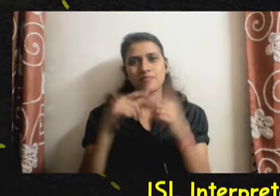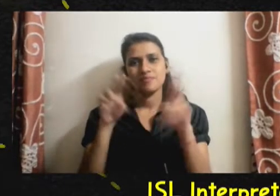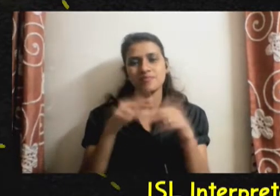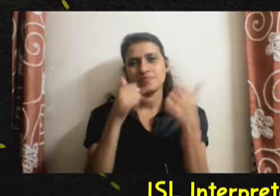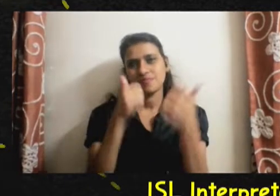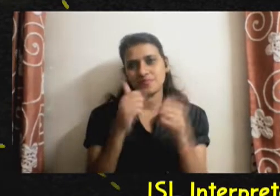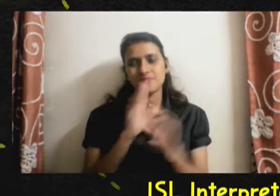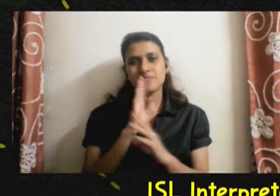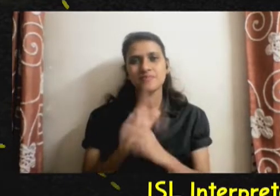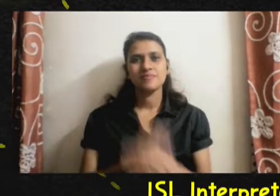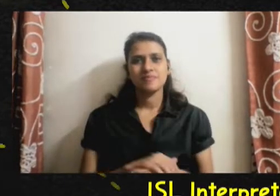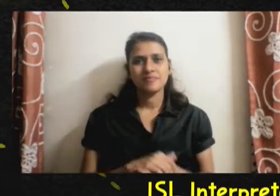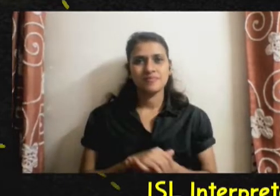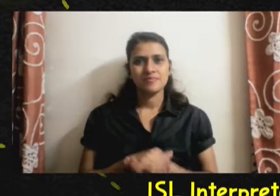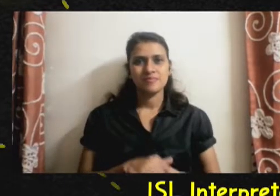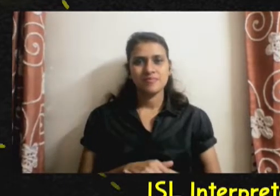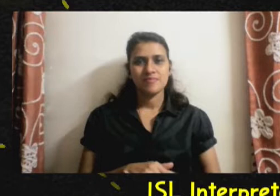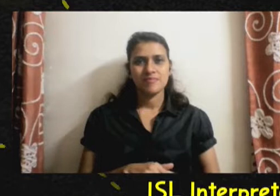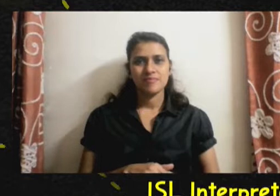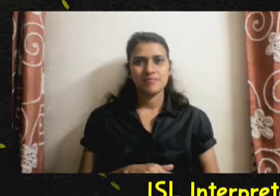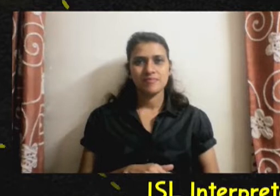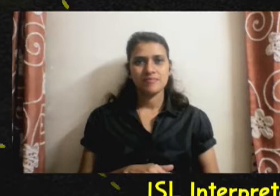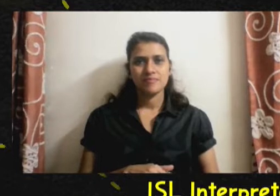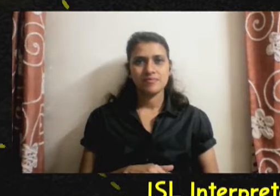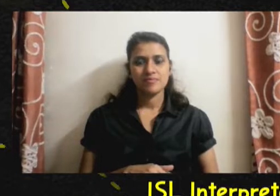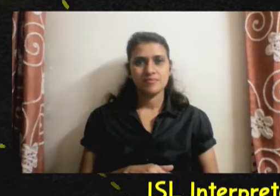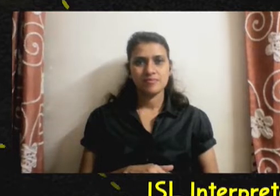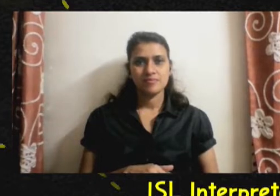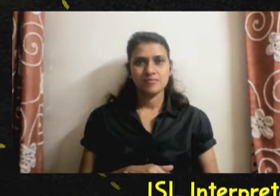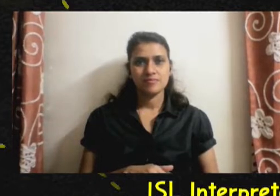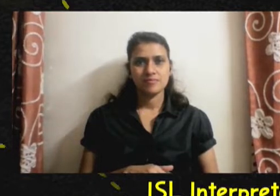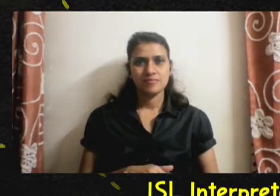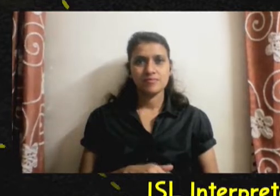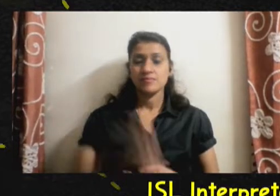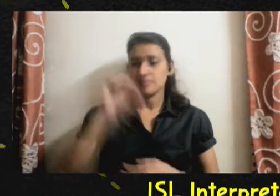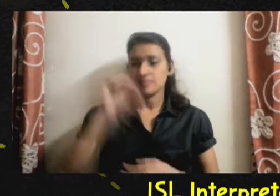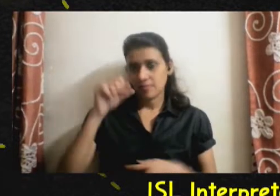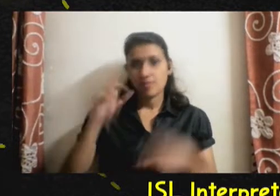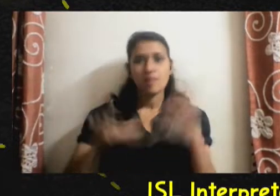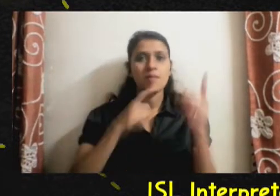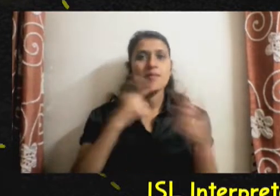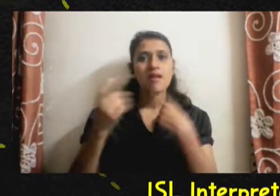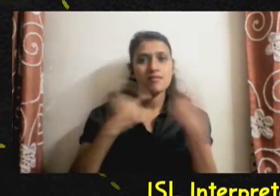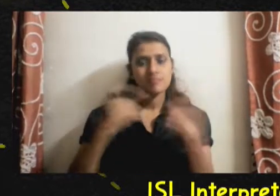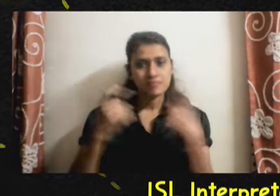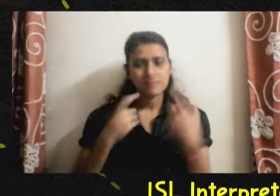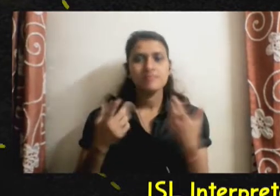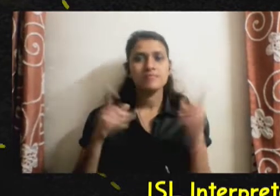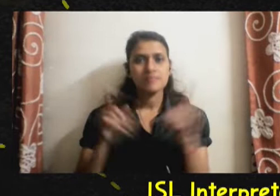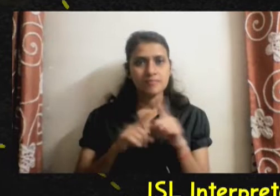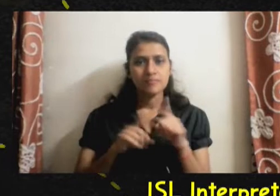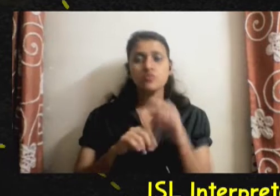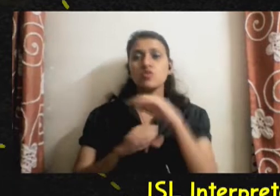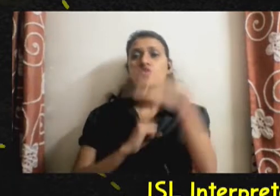Yes, just on that, Mathangi, I think it's also important that when people are searching for this on YouTube or Google, I mean, the top